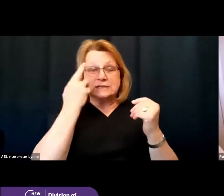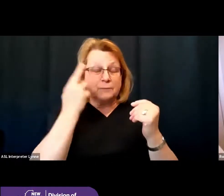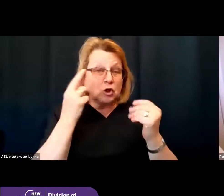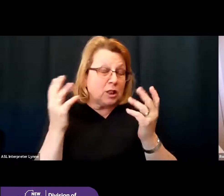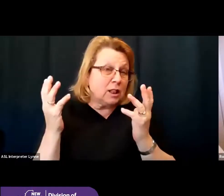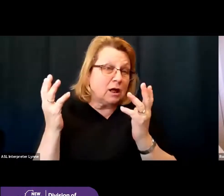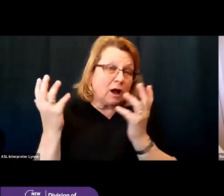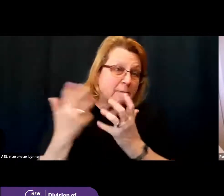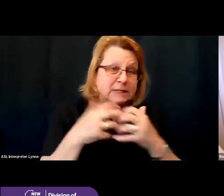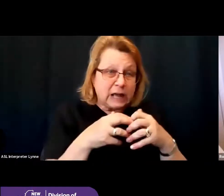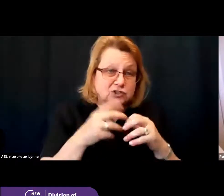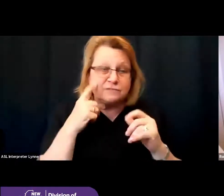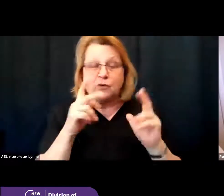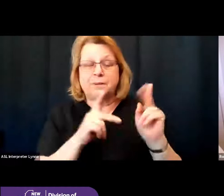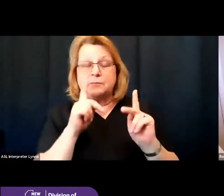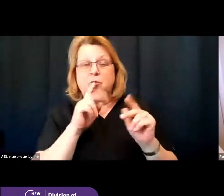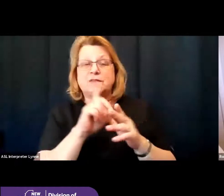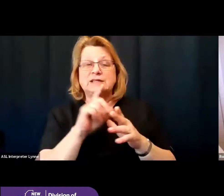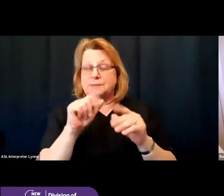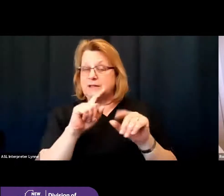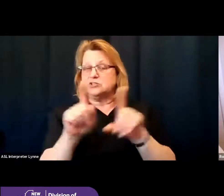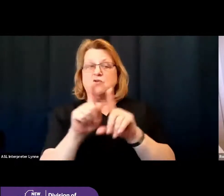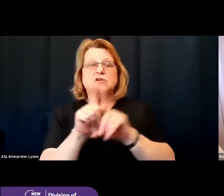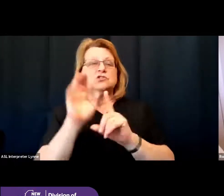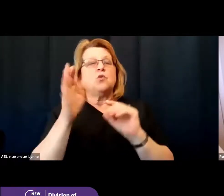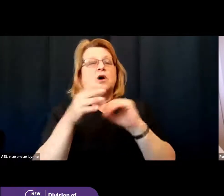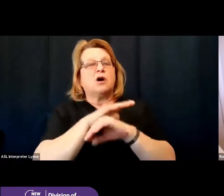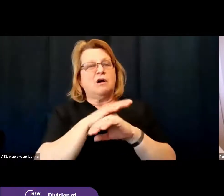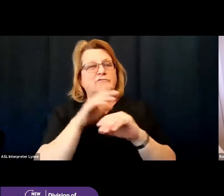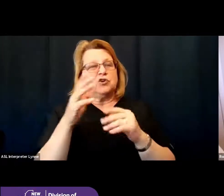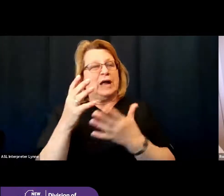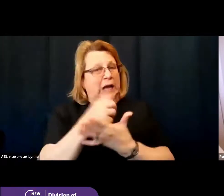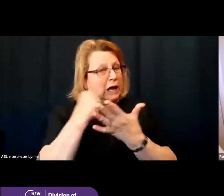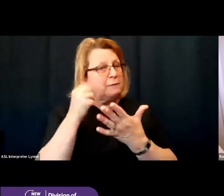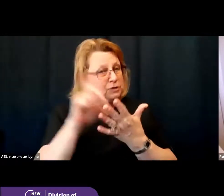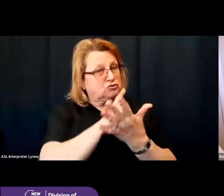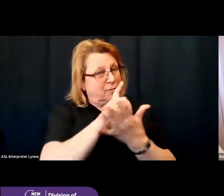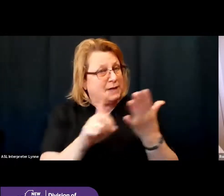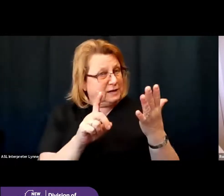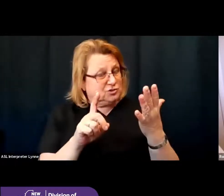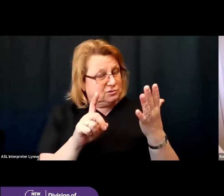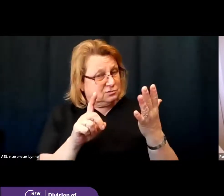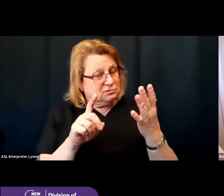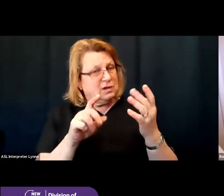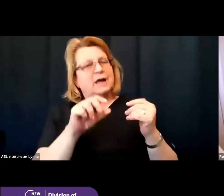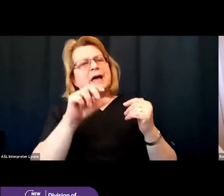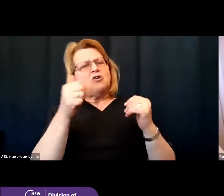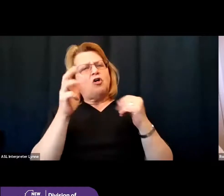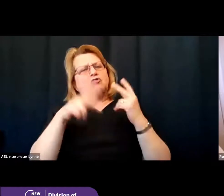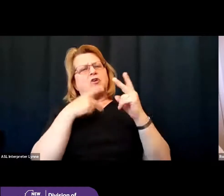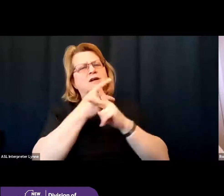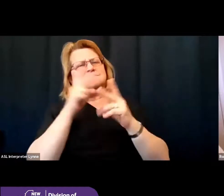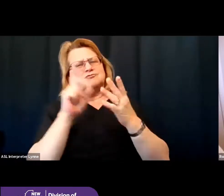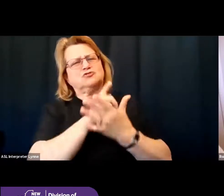disability. It also will cover source of income discrimination and other types of discrimination.